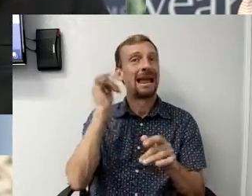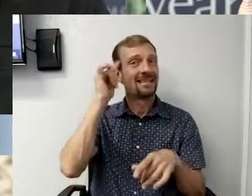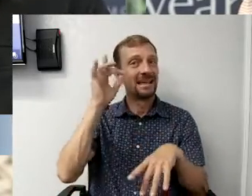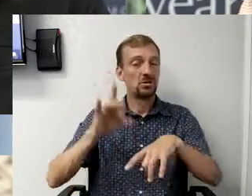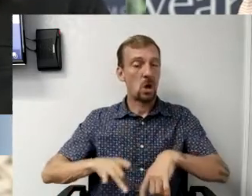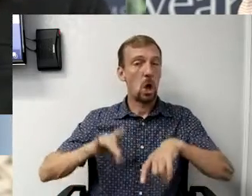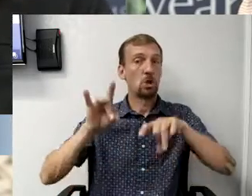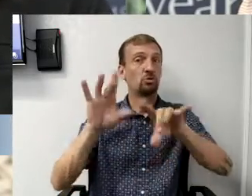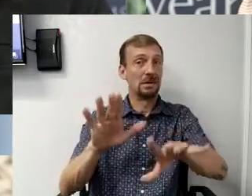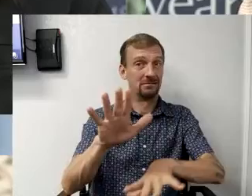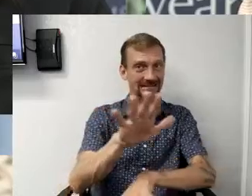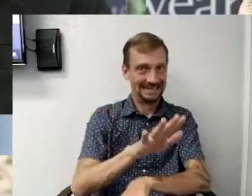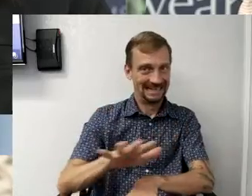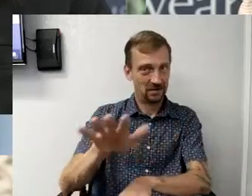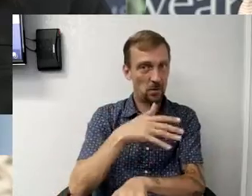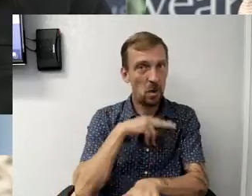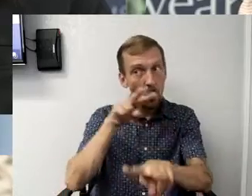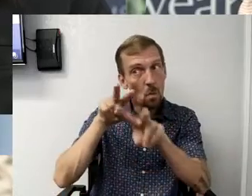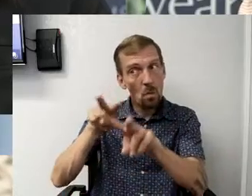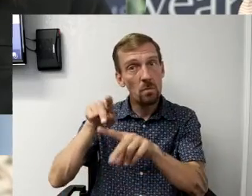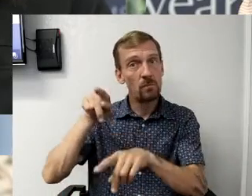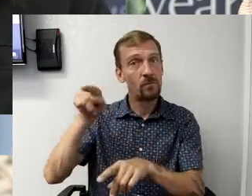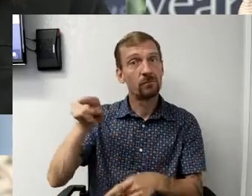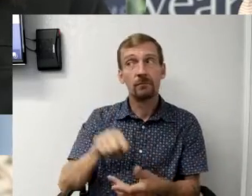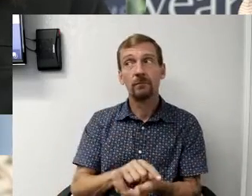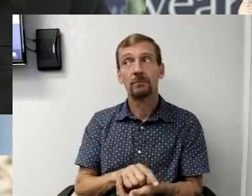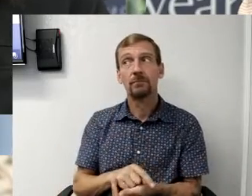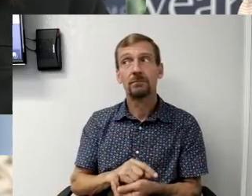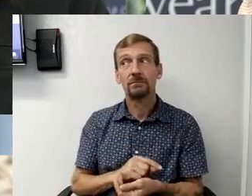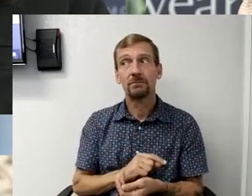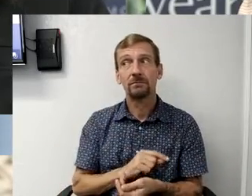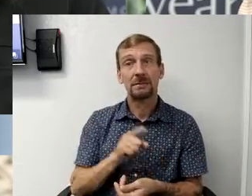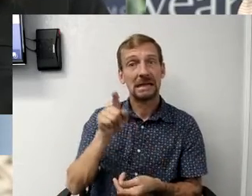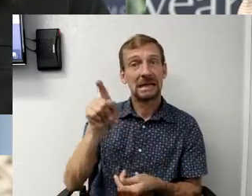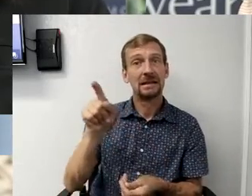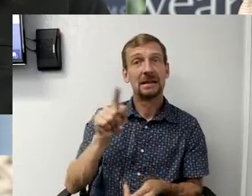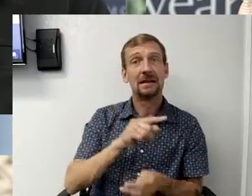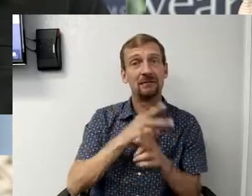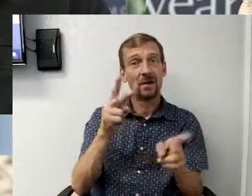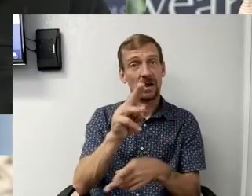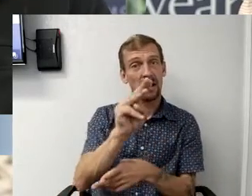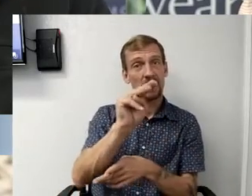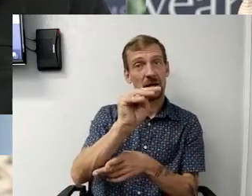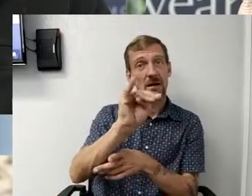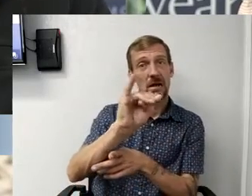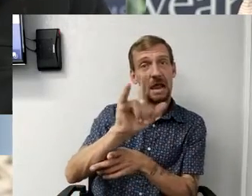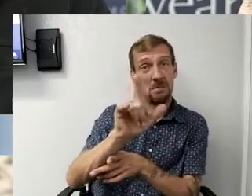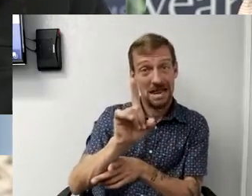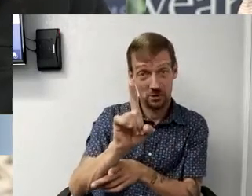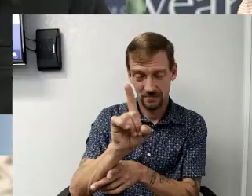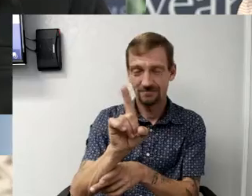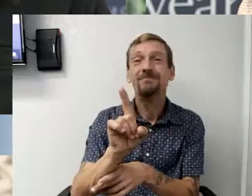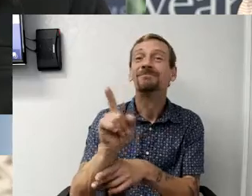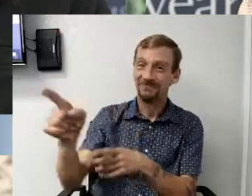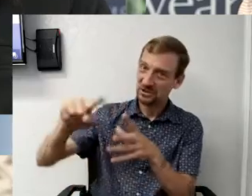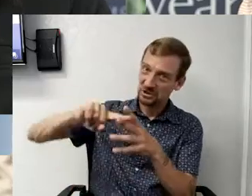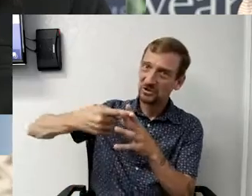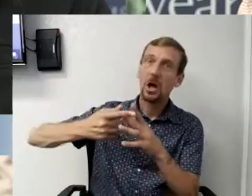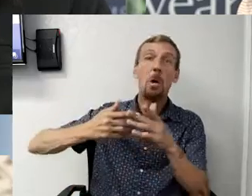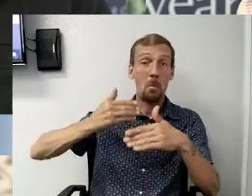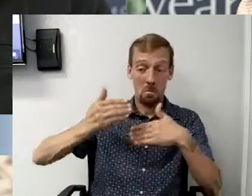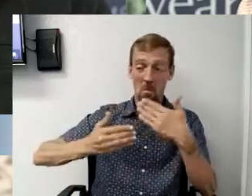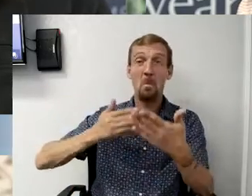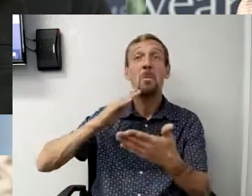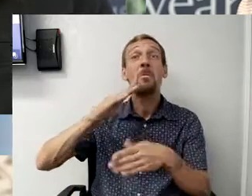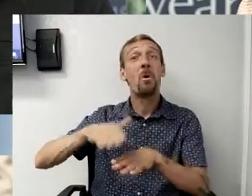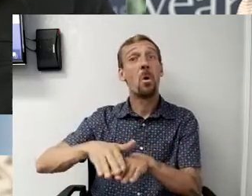John mentioned that. And they are mild to start. It is mild. So we're